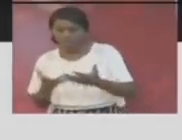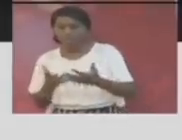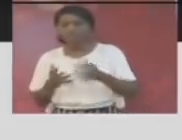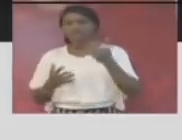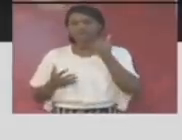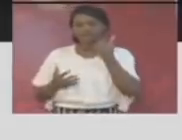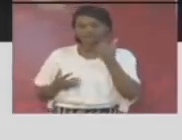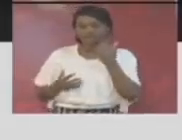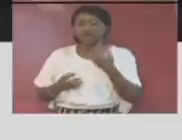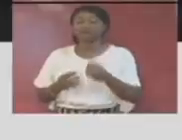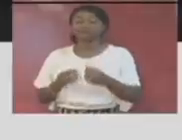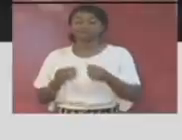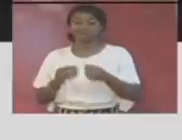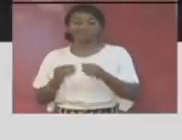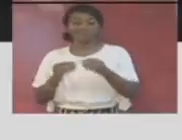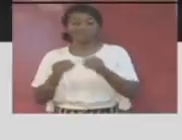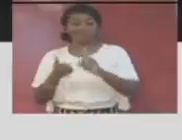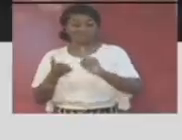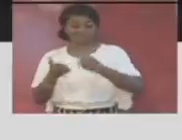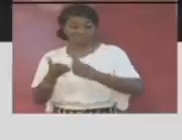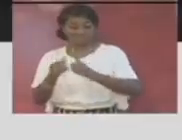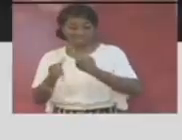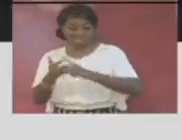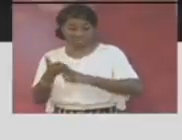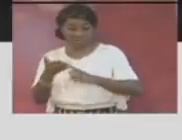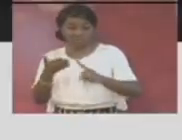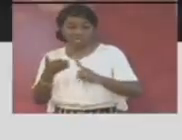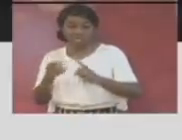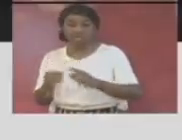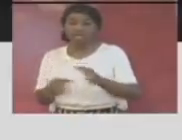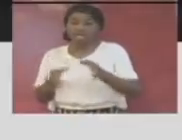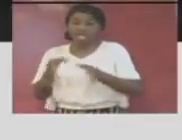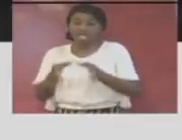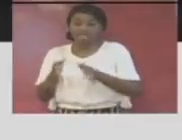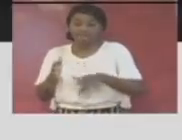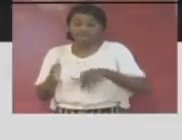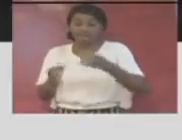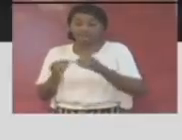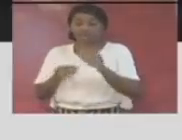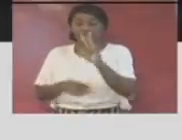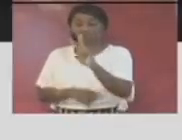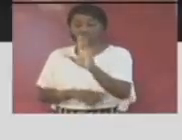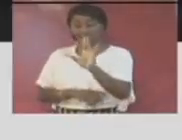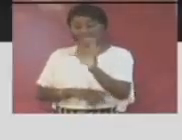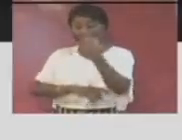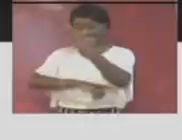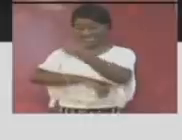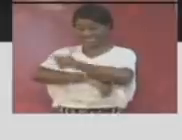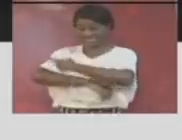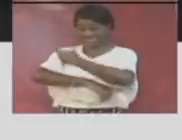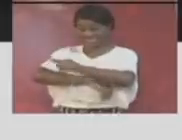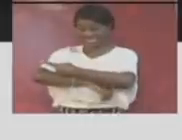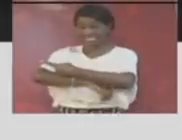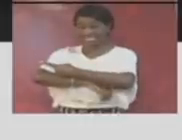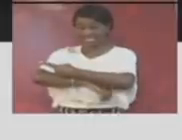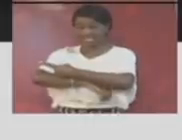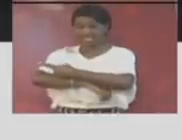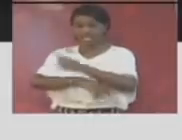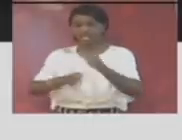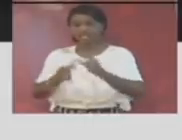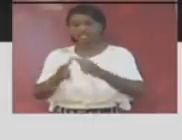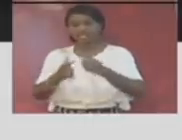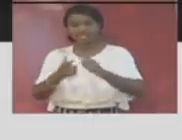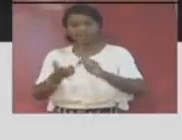COVID. Symptoms lasting more than 28 days occurred in 13.3% of the patients. And